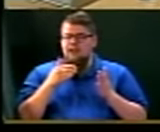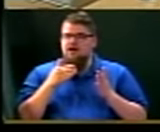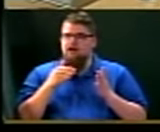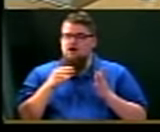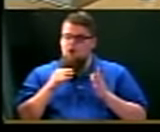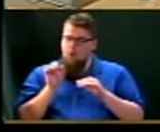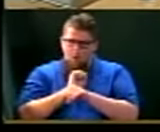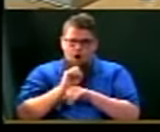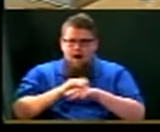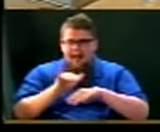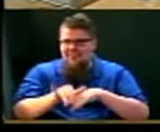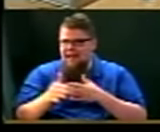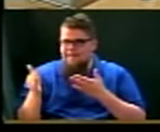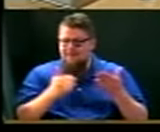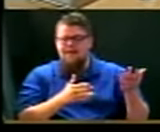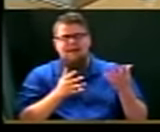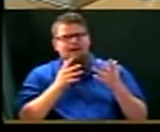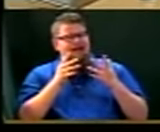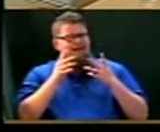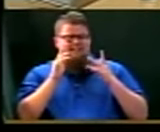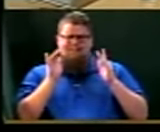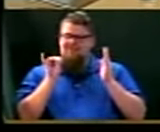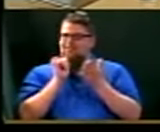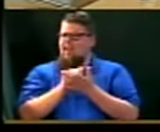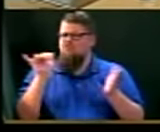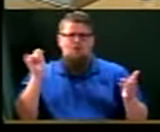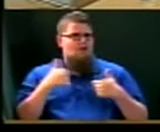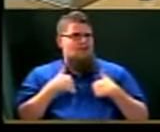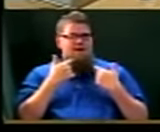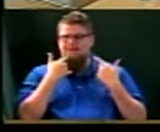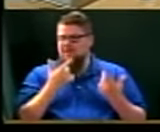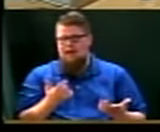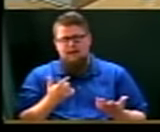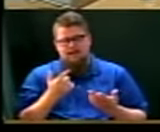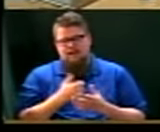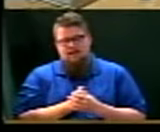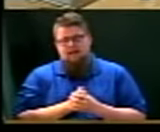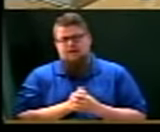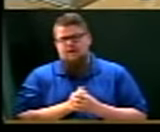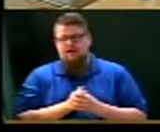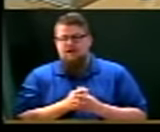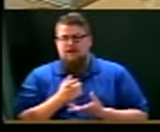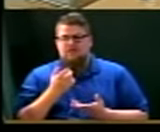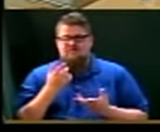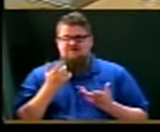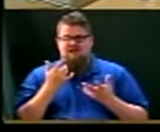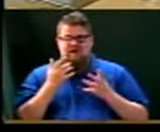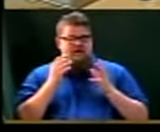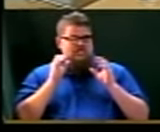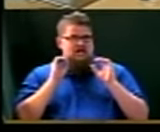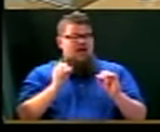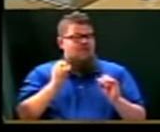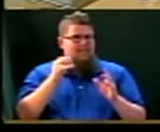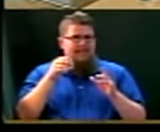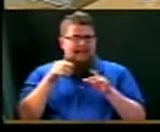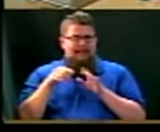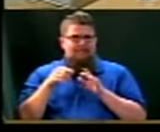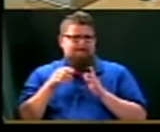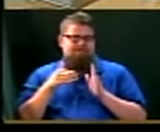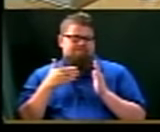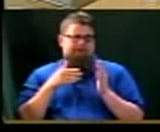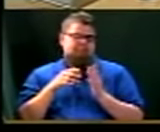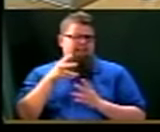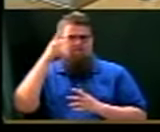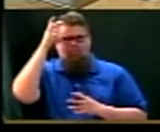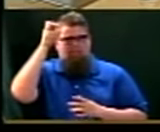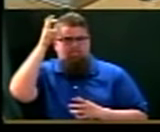work on this plan. That's all I'm saying, is that there's nothing ill will in here, and if we don't